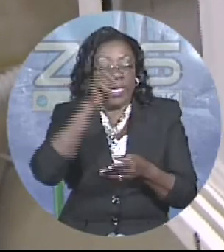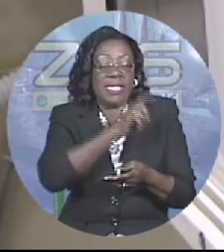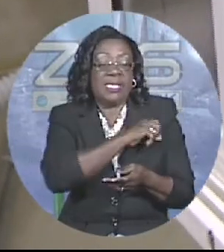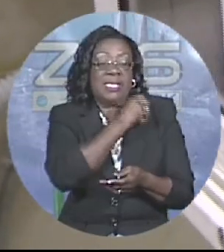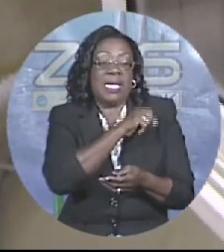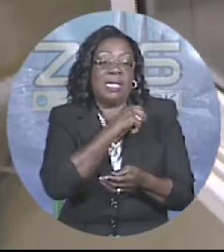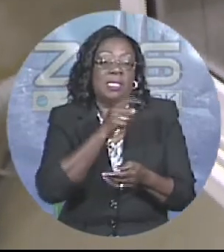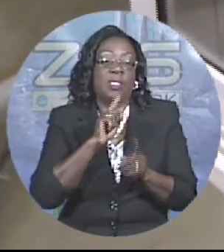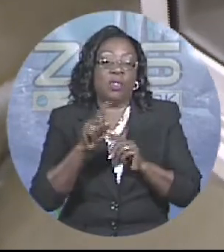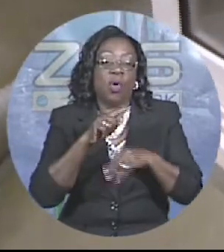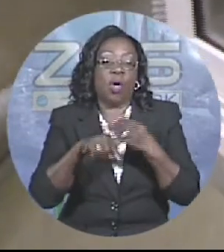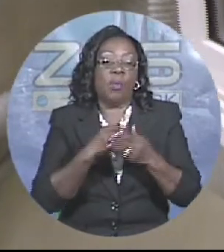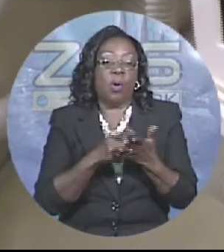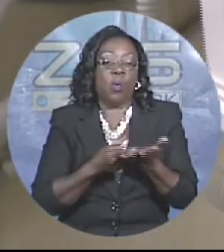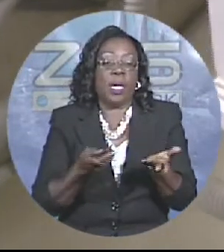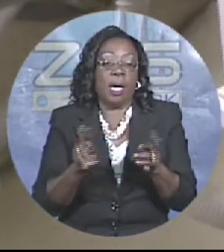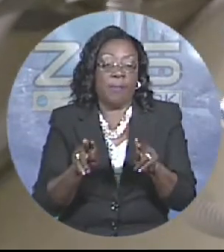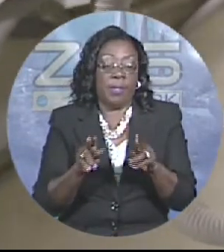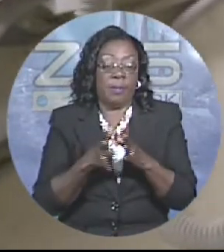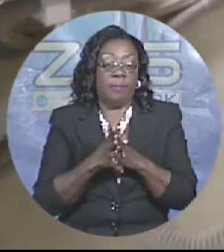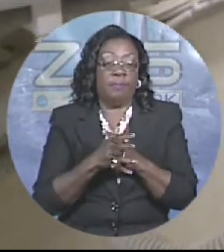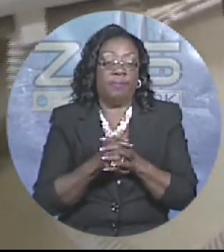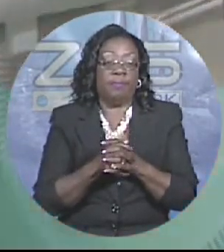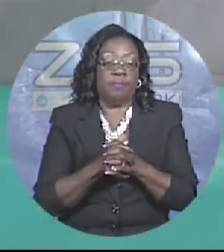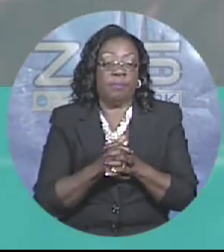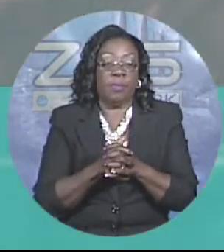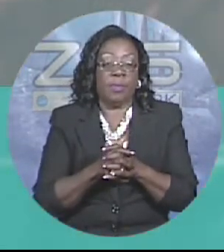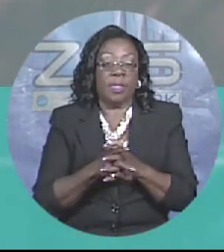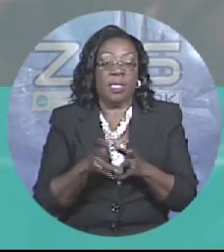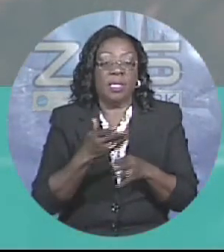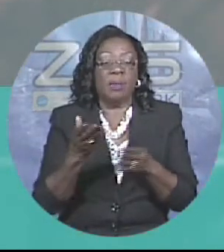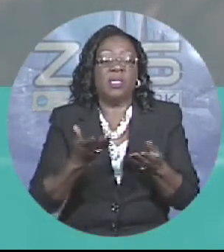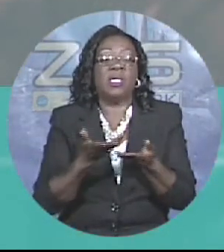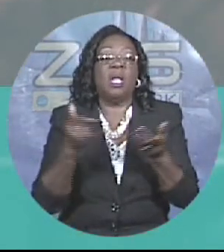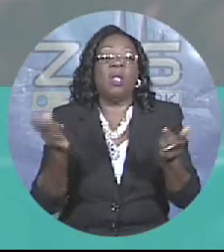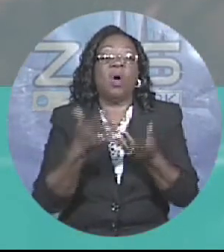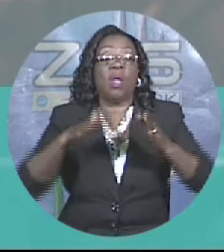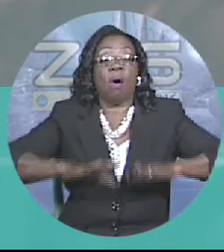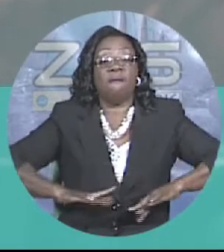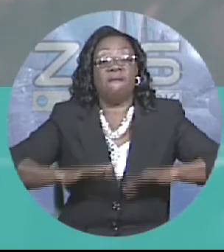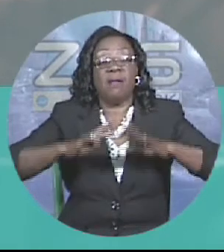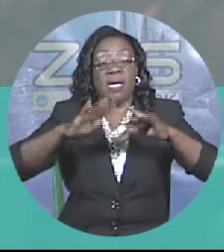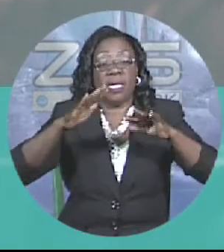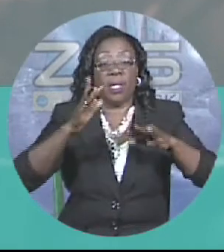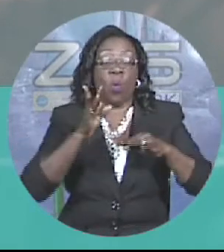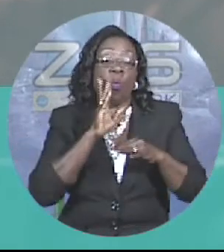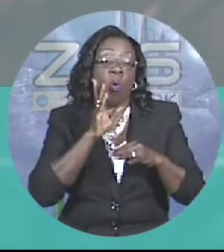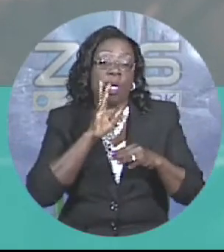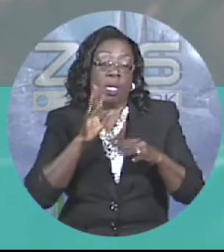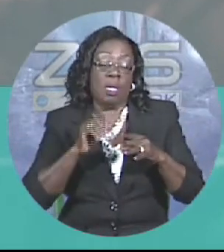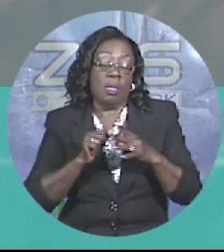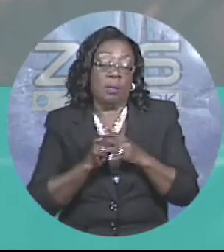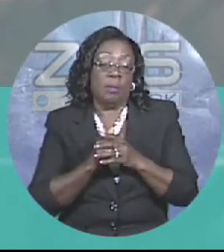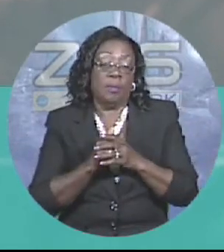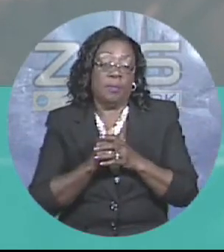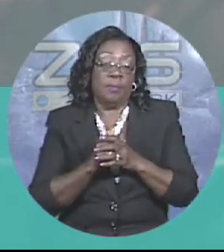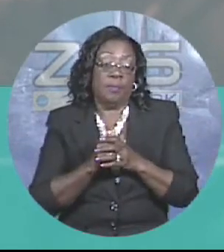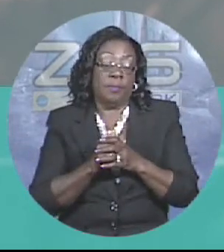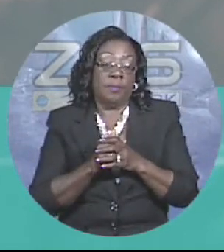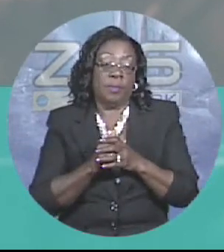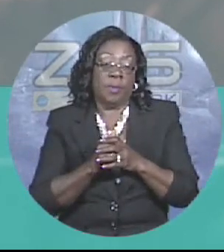to deal with the flooding. There was a huge amount of flooding which immersed